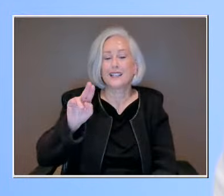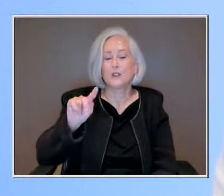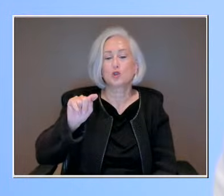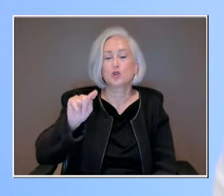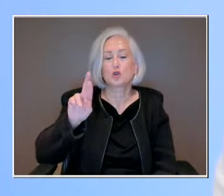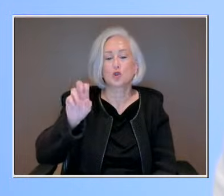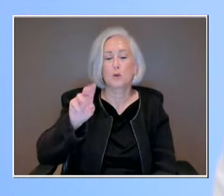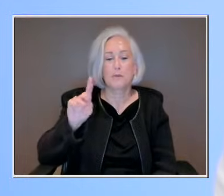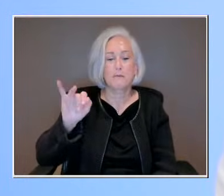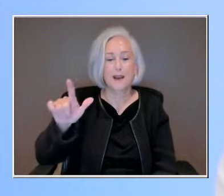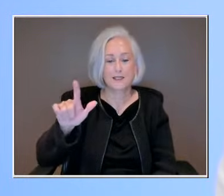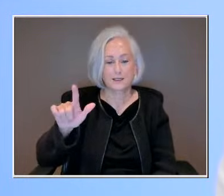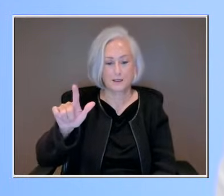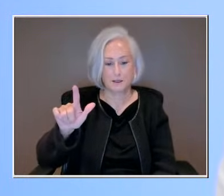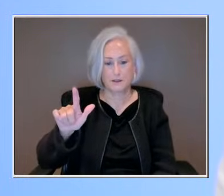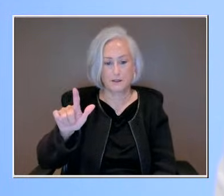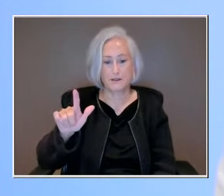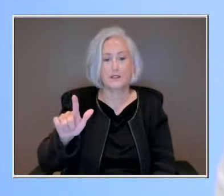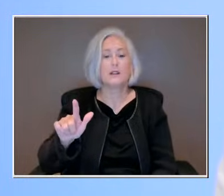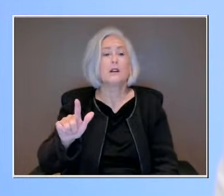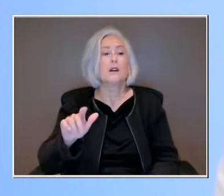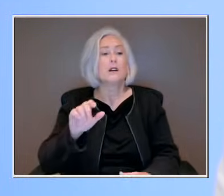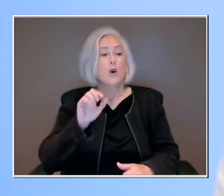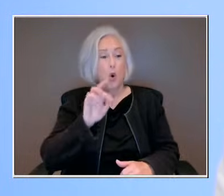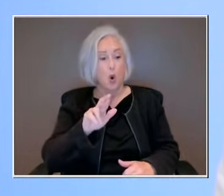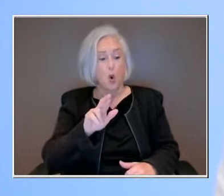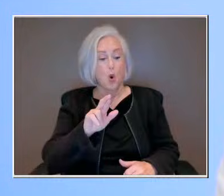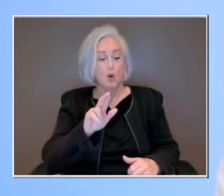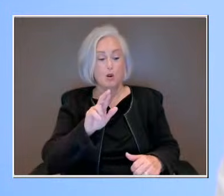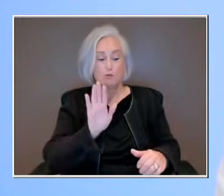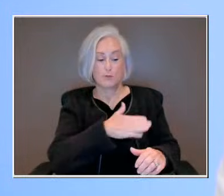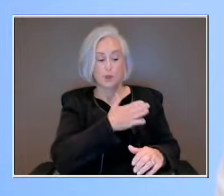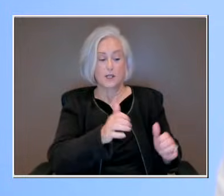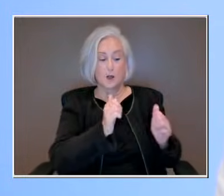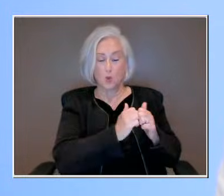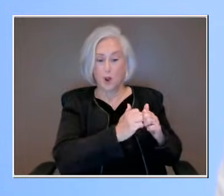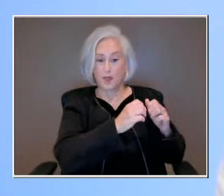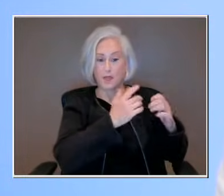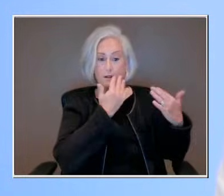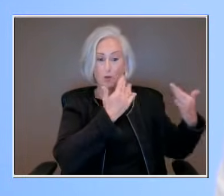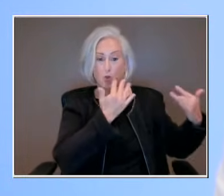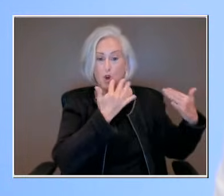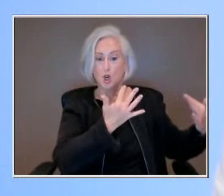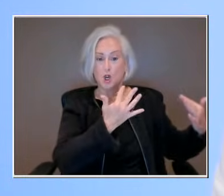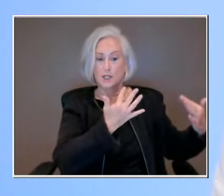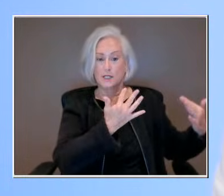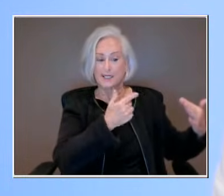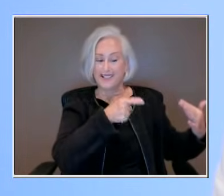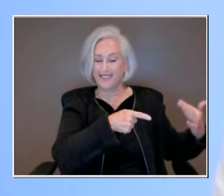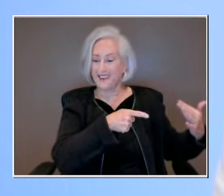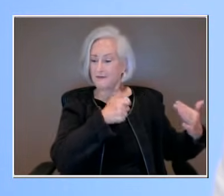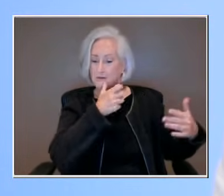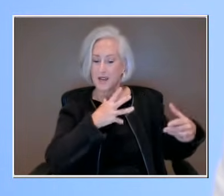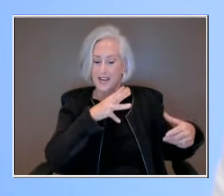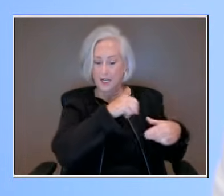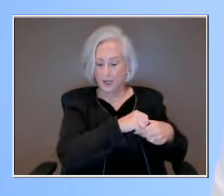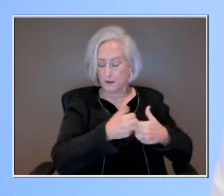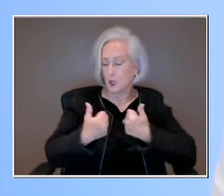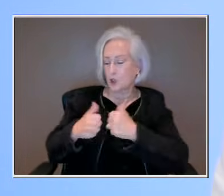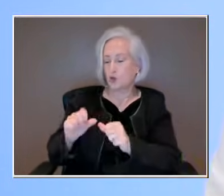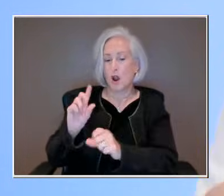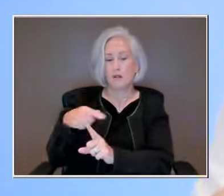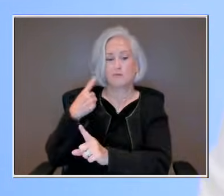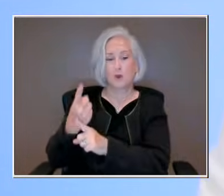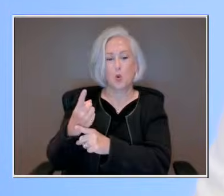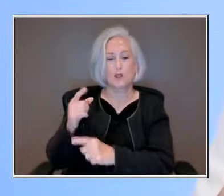perhaps music with words is not producing an interaction or an engagement that you had anticipated. And if